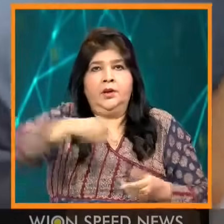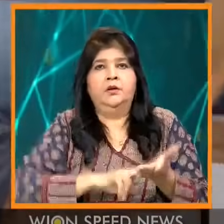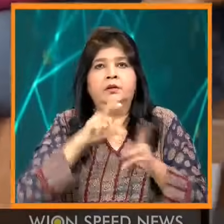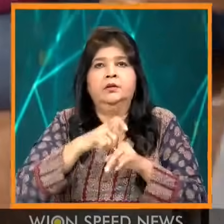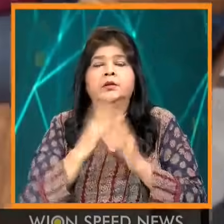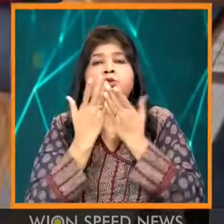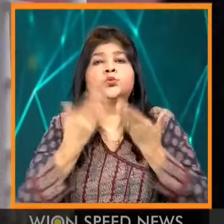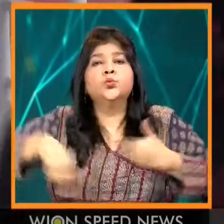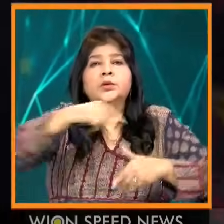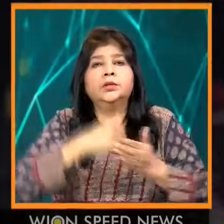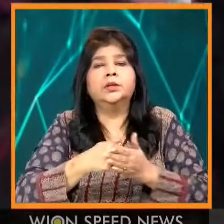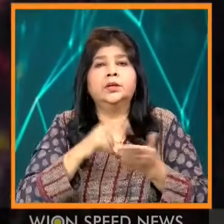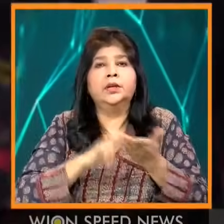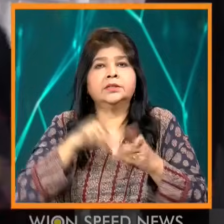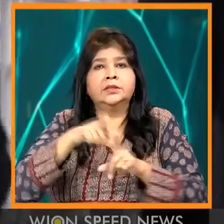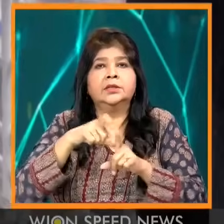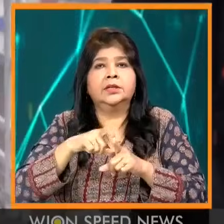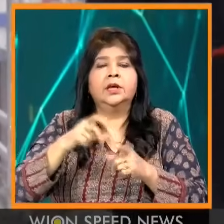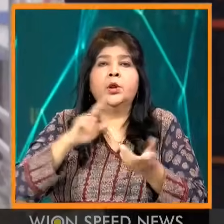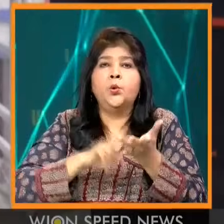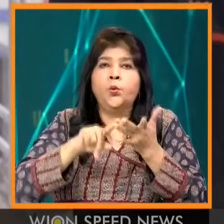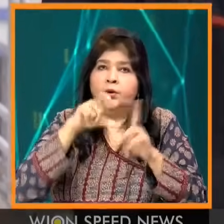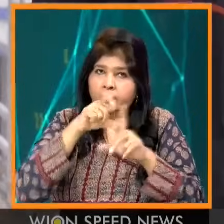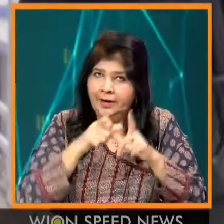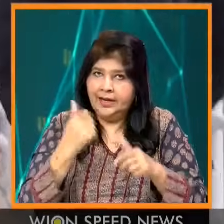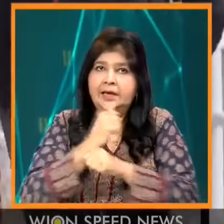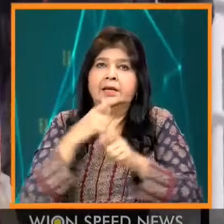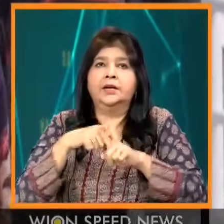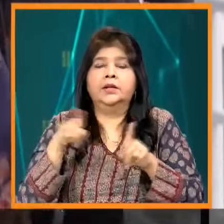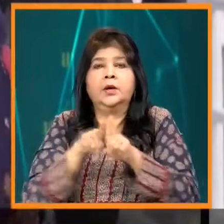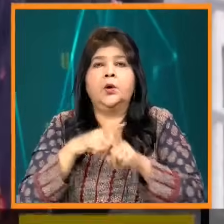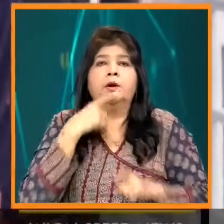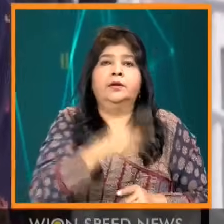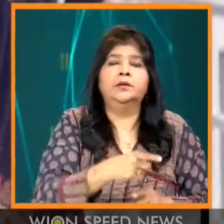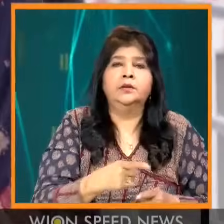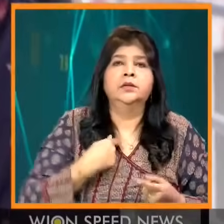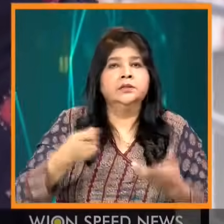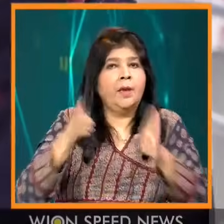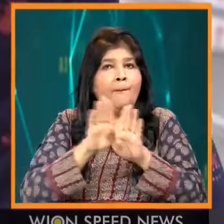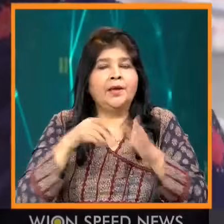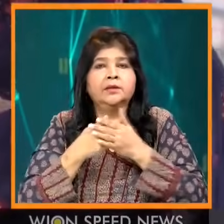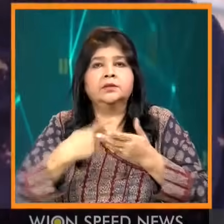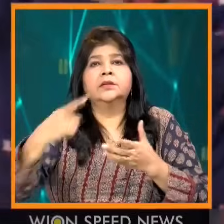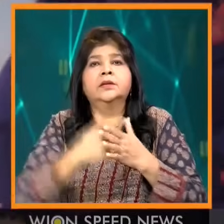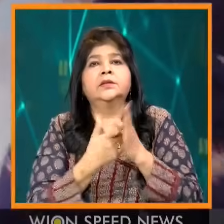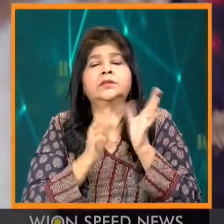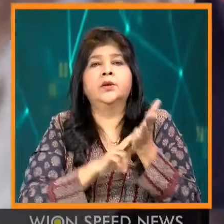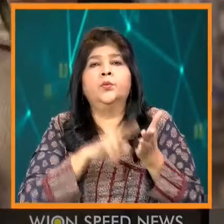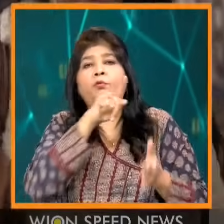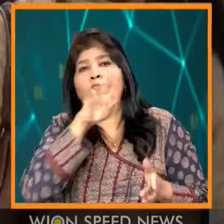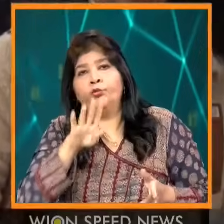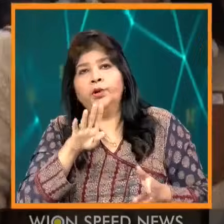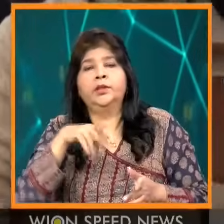And schools in the national capital region, North Noida and Greater Noida, have also been ordered to stay shut until January